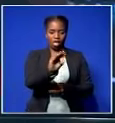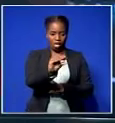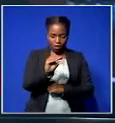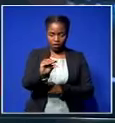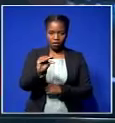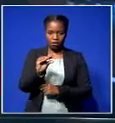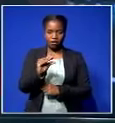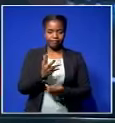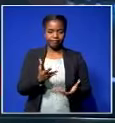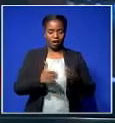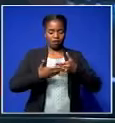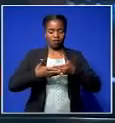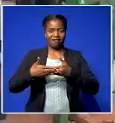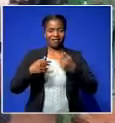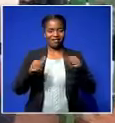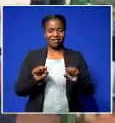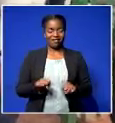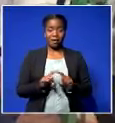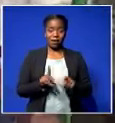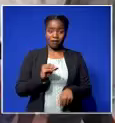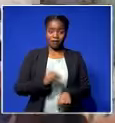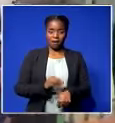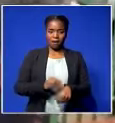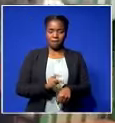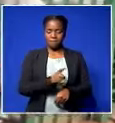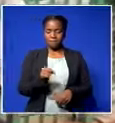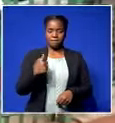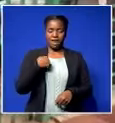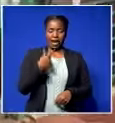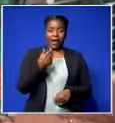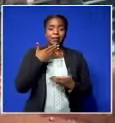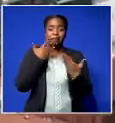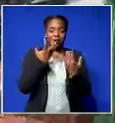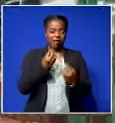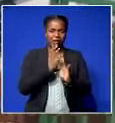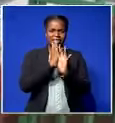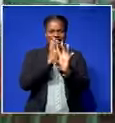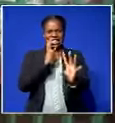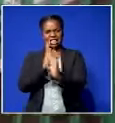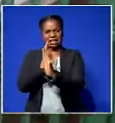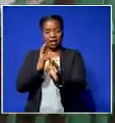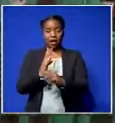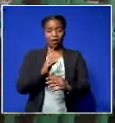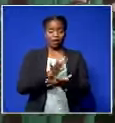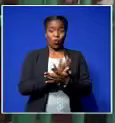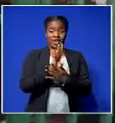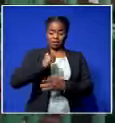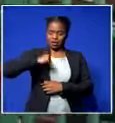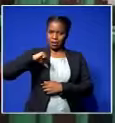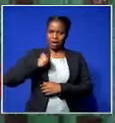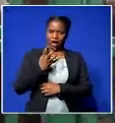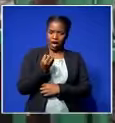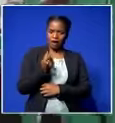then close their accounts. The troubled bank is currently under curatorship. 14 municipalities have investments in the